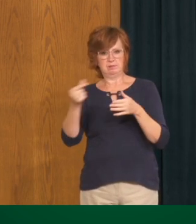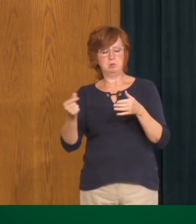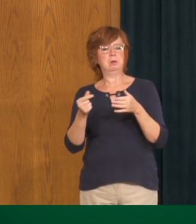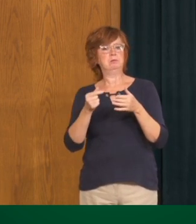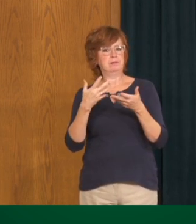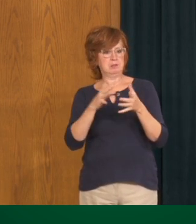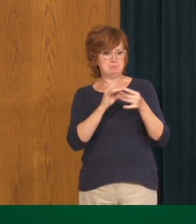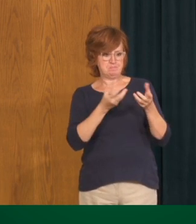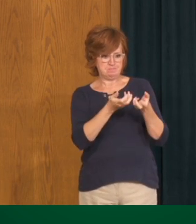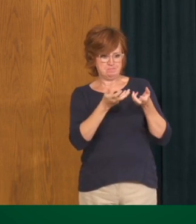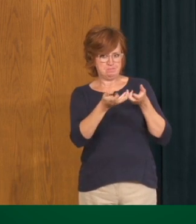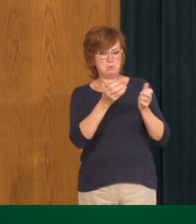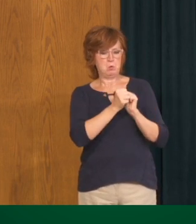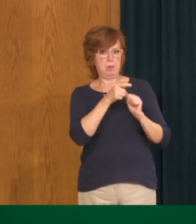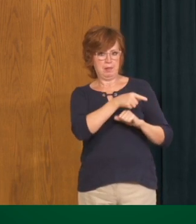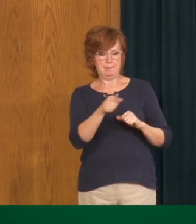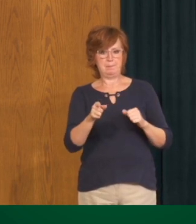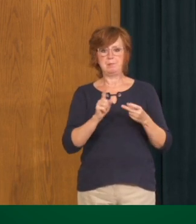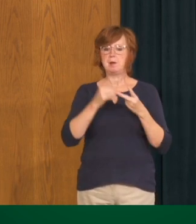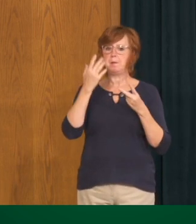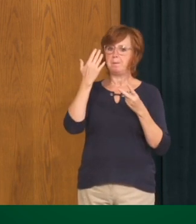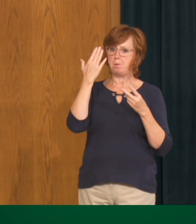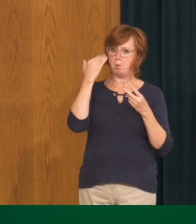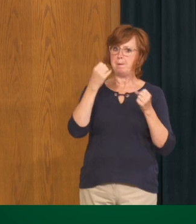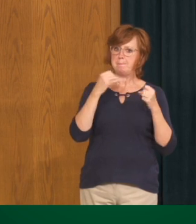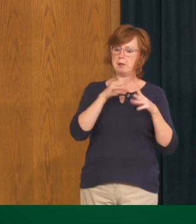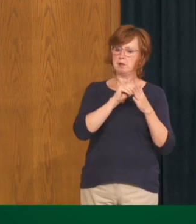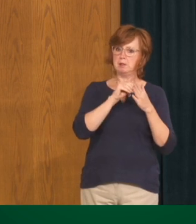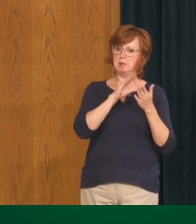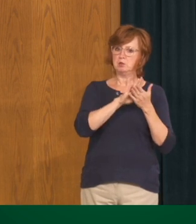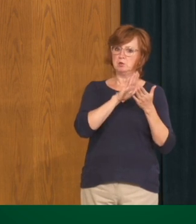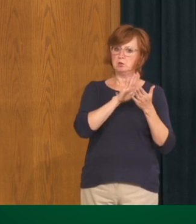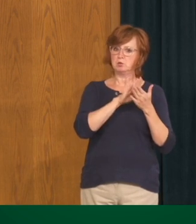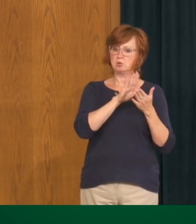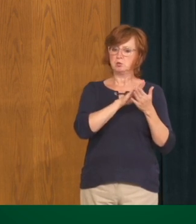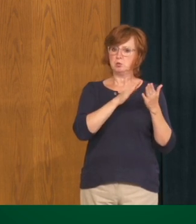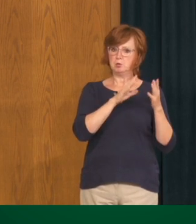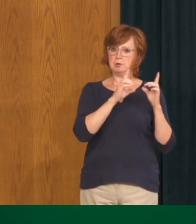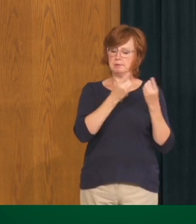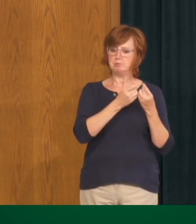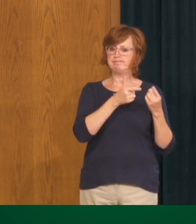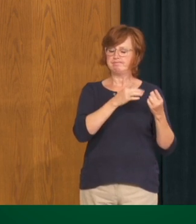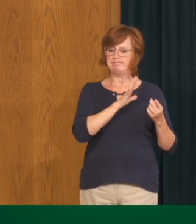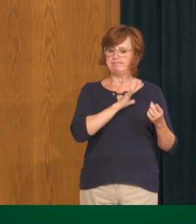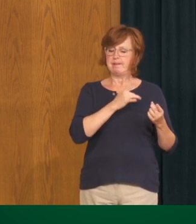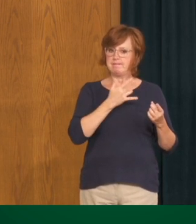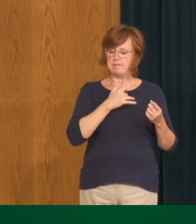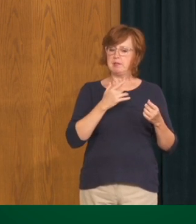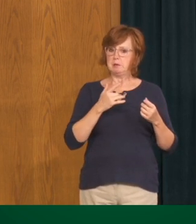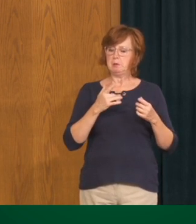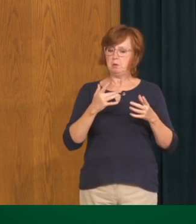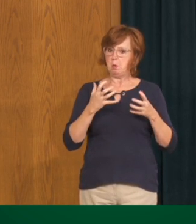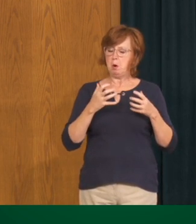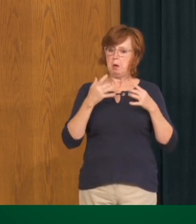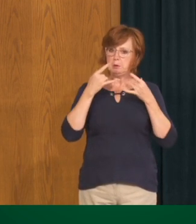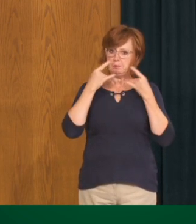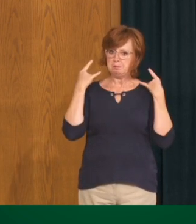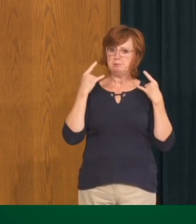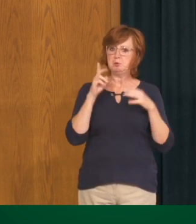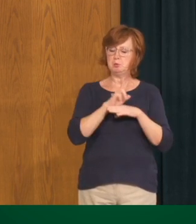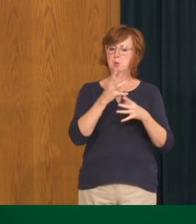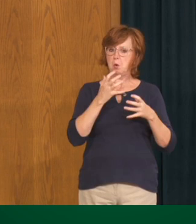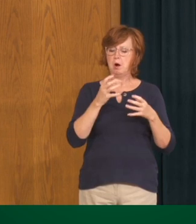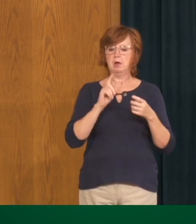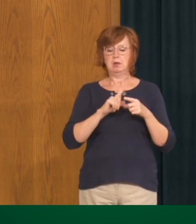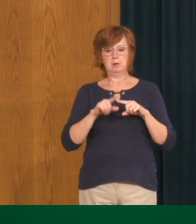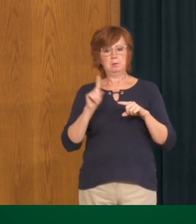With a number of divisions expressing interest in mandating mask usage, it is recommended that the requirement to wear a mask will be specific